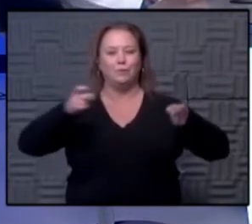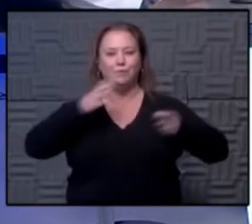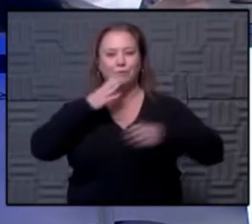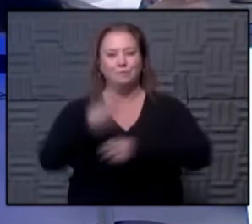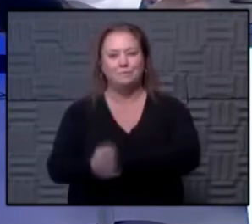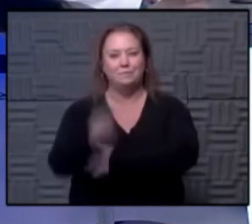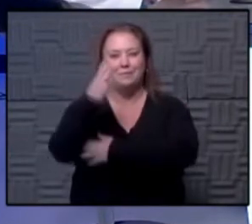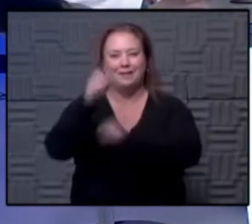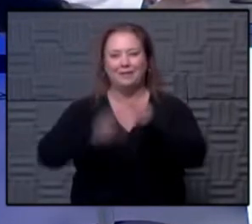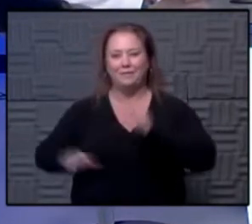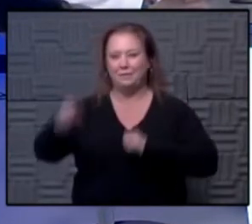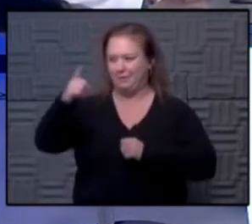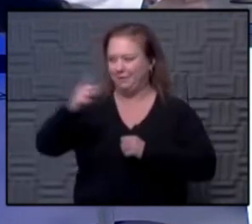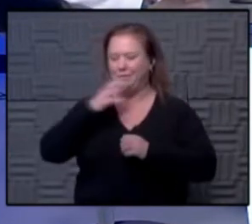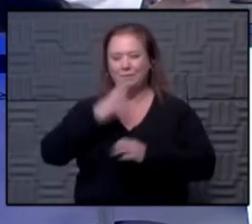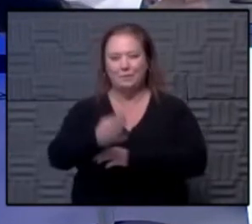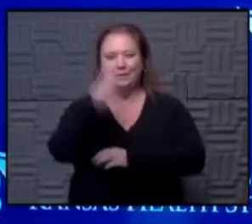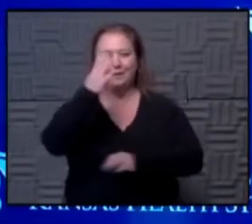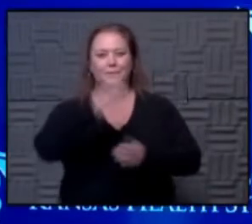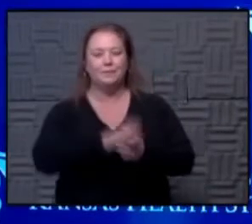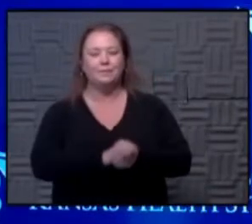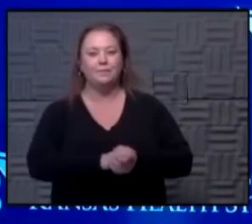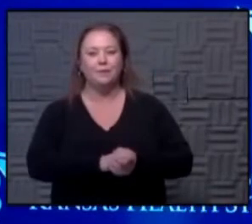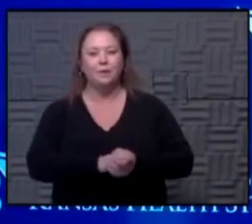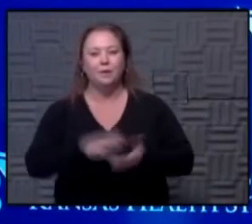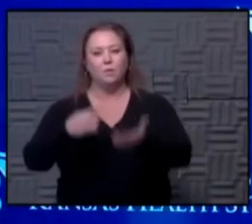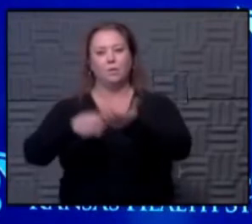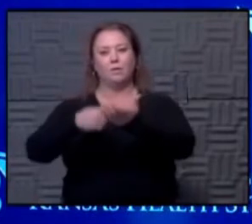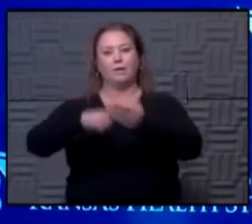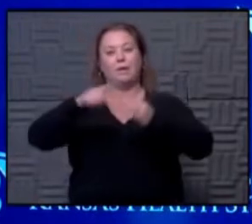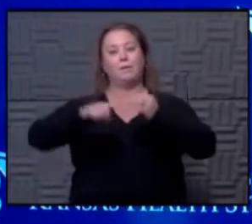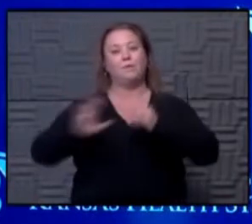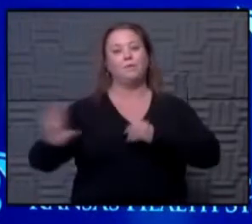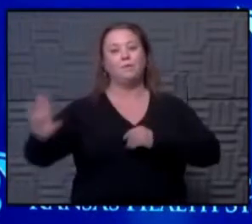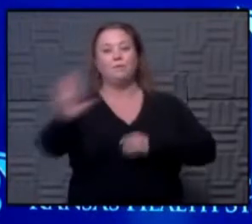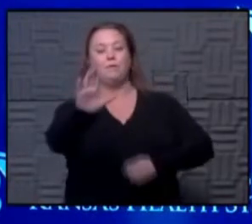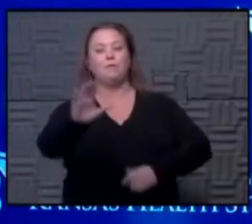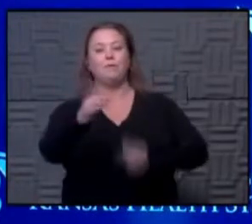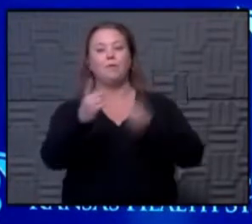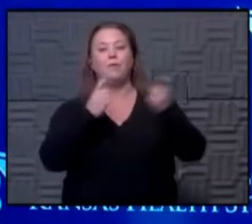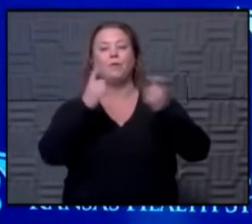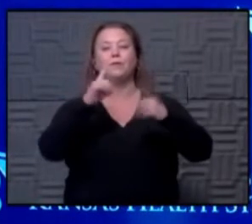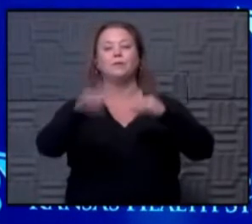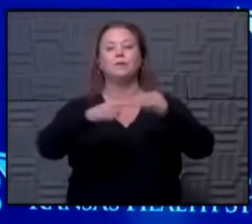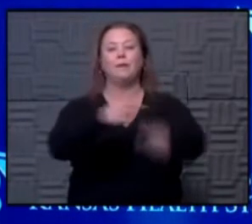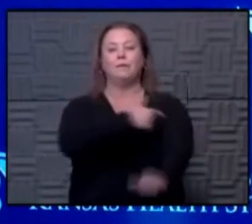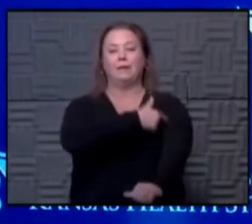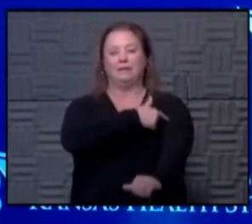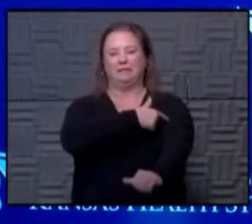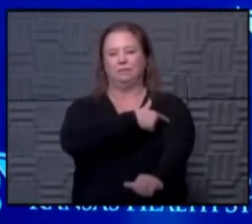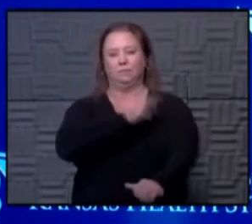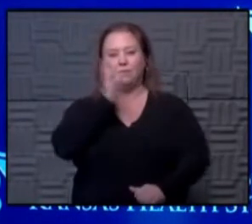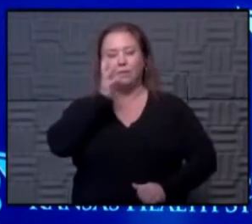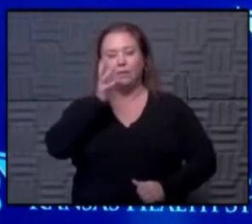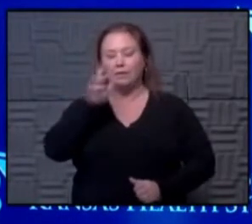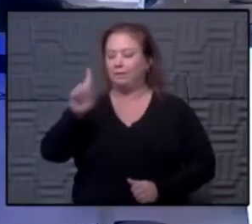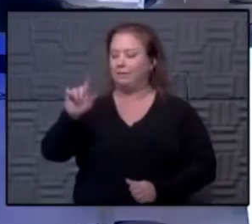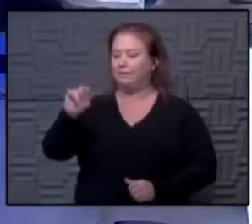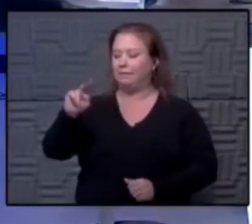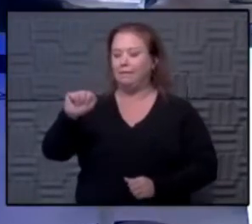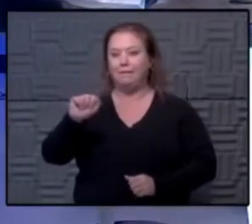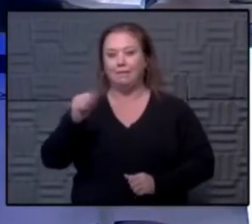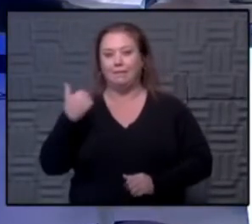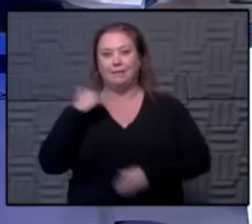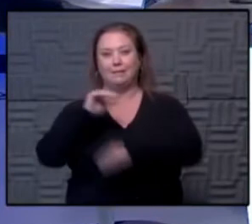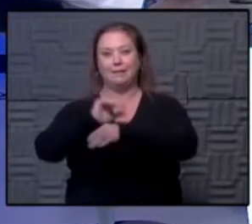Good morning. We're going to spend a lot of time on your vaccine questions in just a moment. But first, Dana, how did we